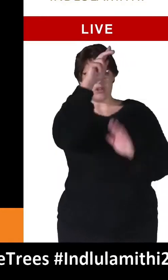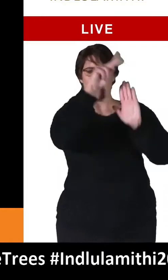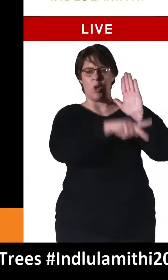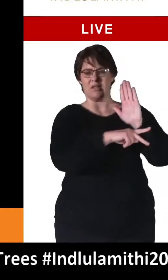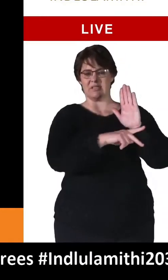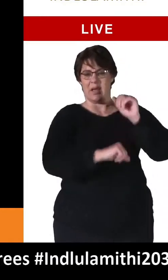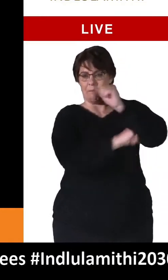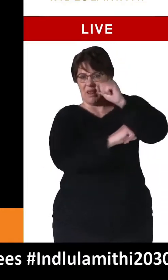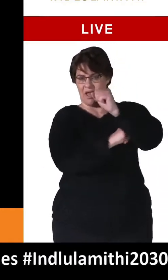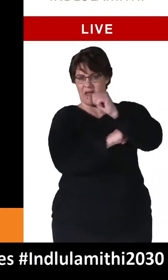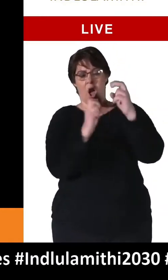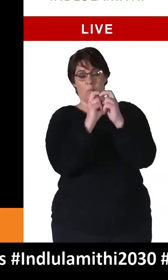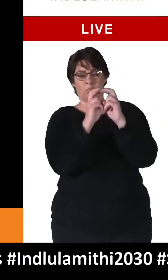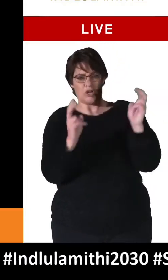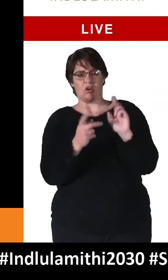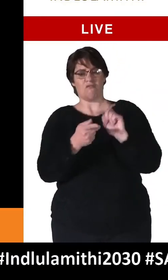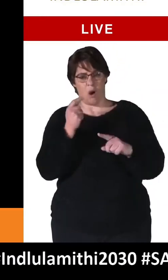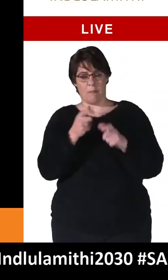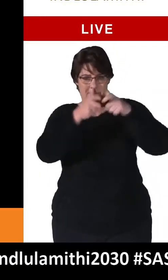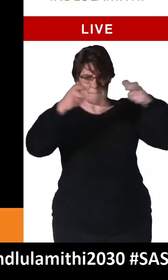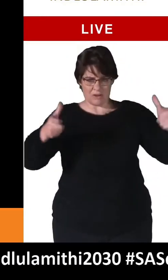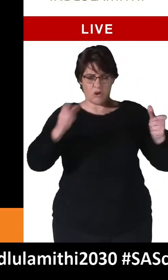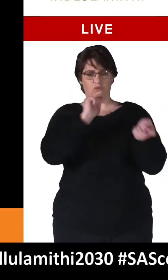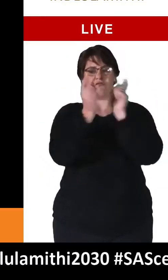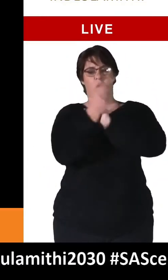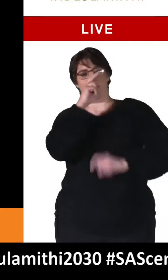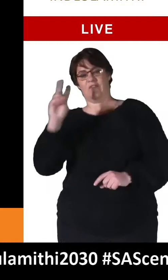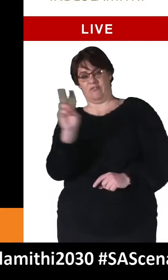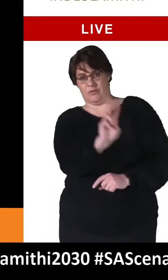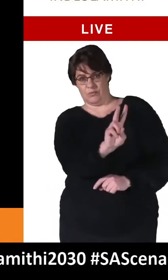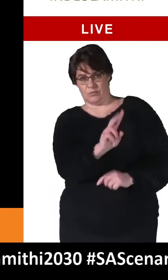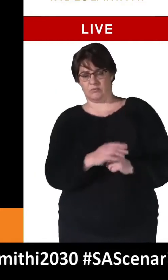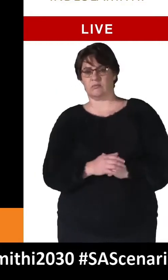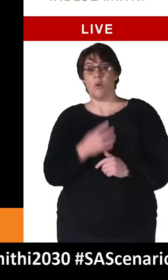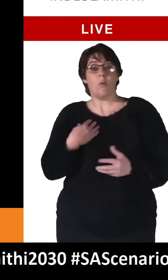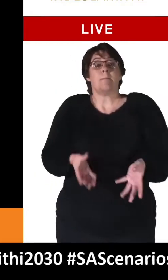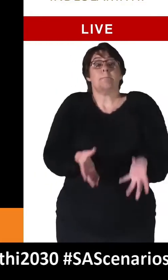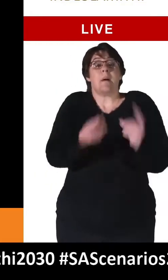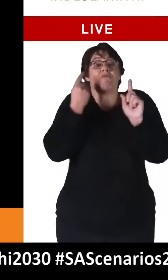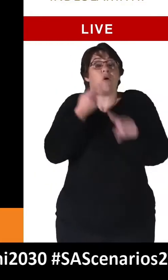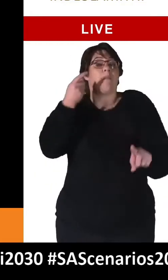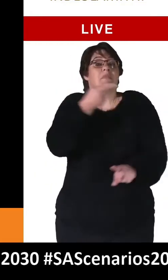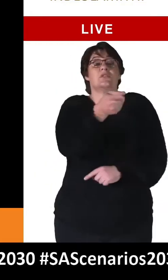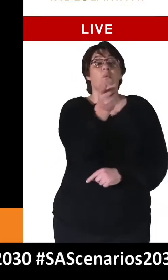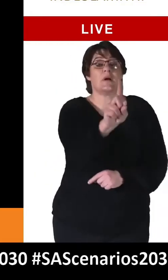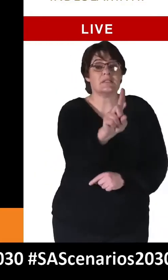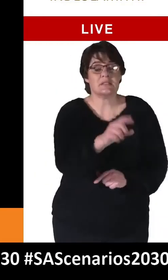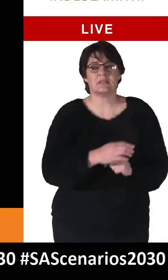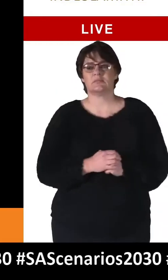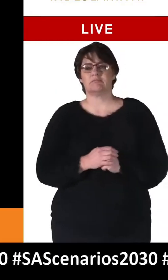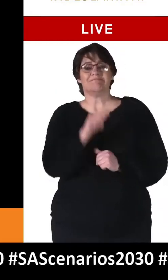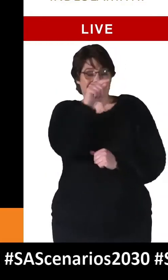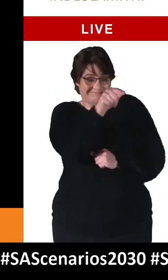pillar, a bridge from the macroeconomic reform point of view. What we get from this is